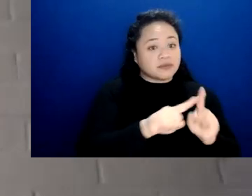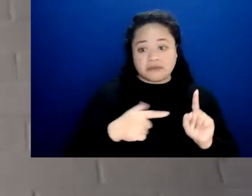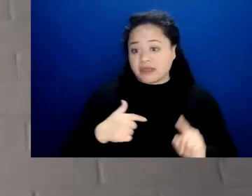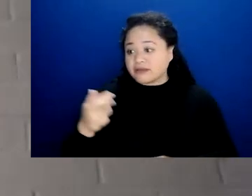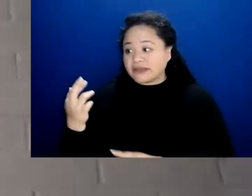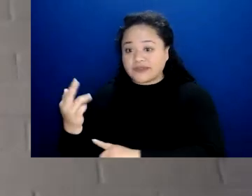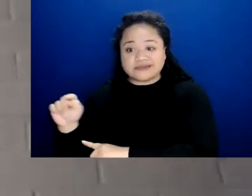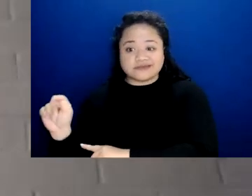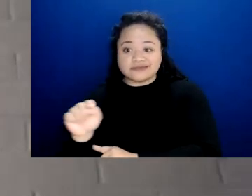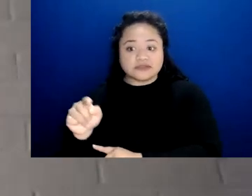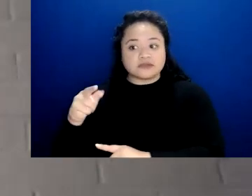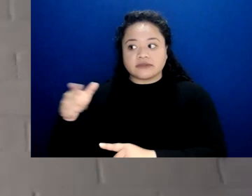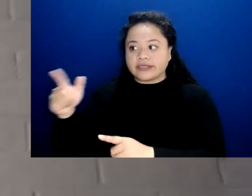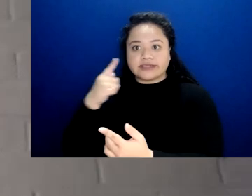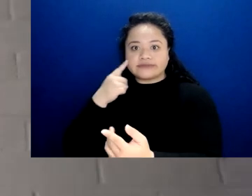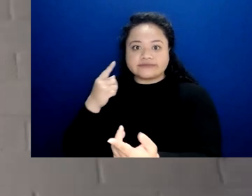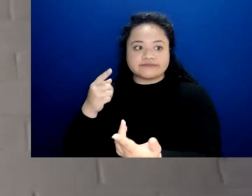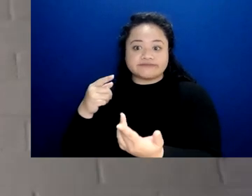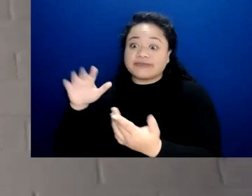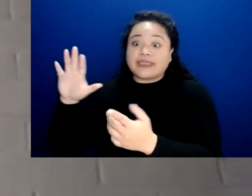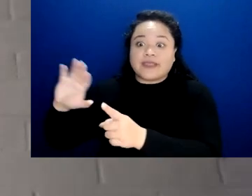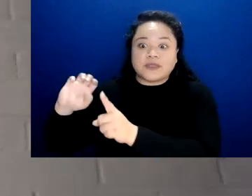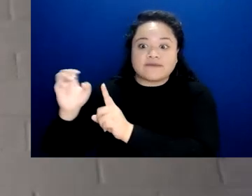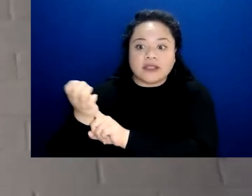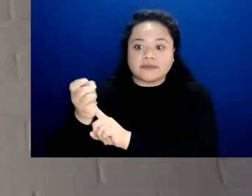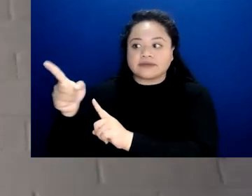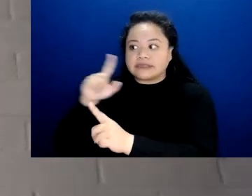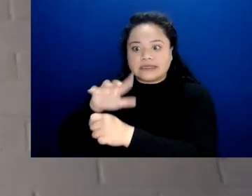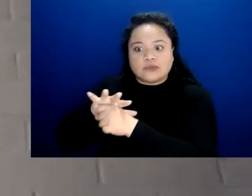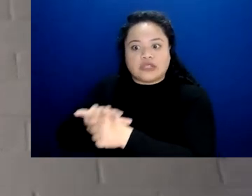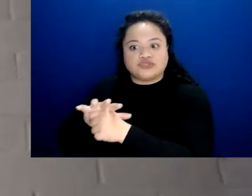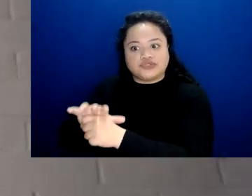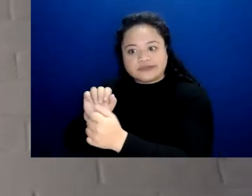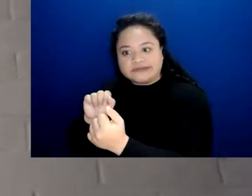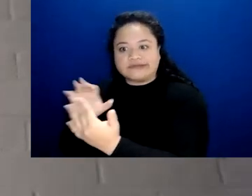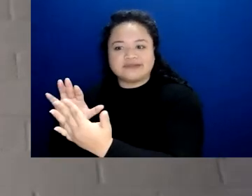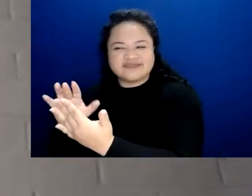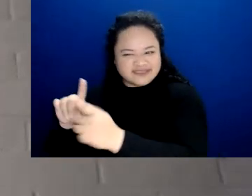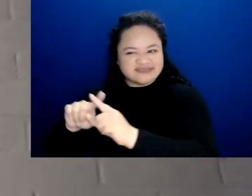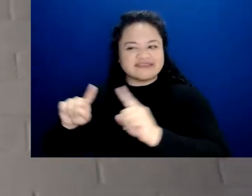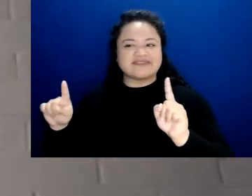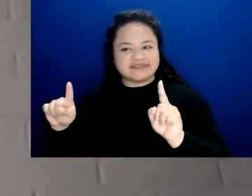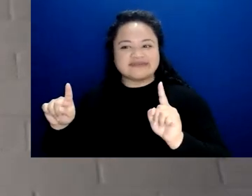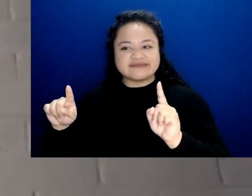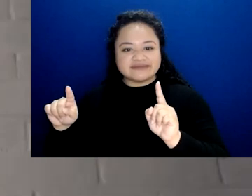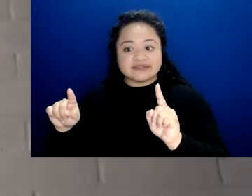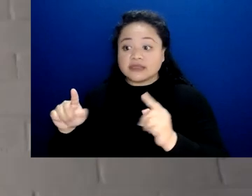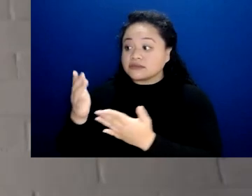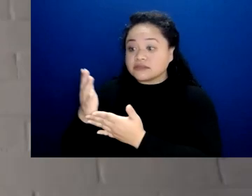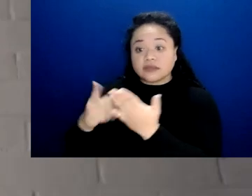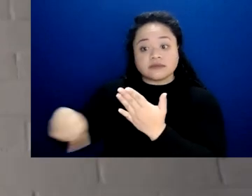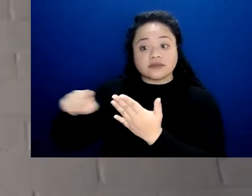to and from, and that, you know, they had that pressure of facing that, or some sort of, you know, lived in neighborhoods where there